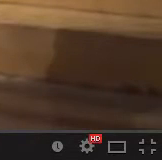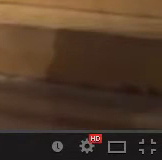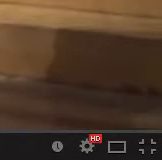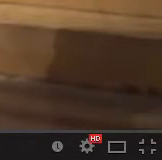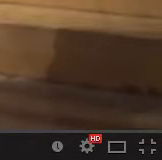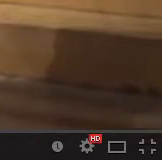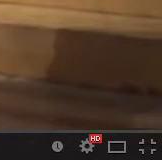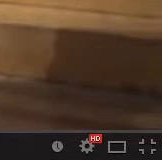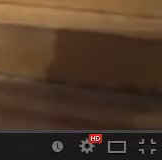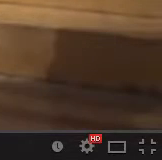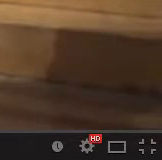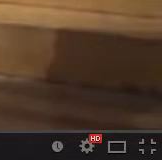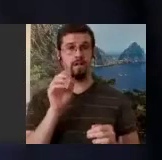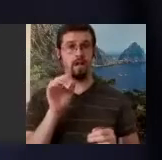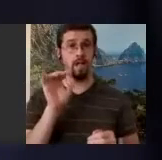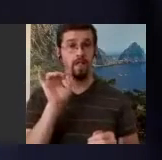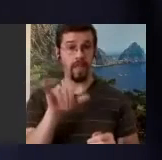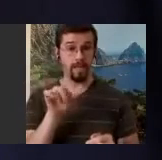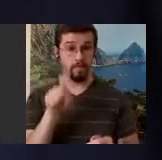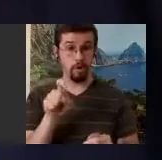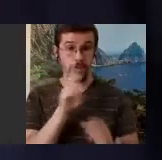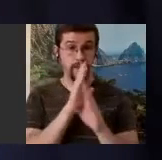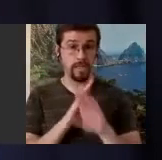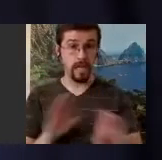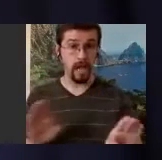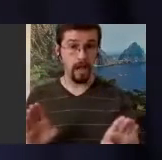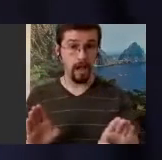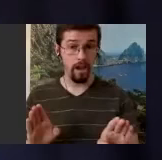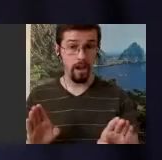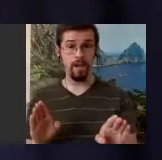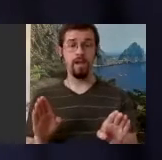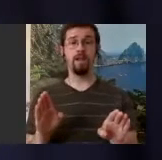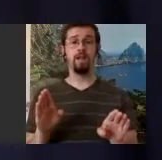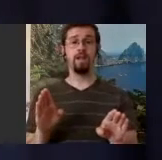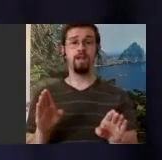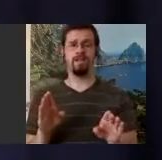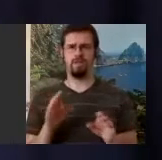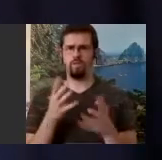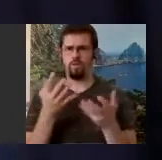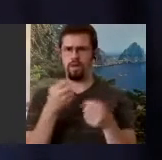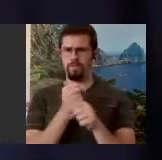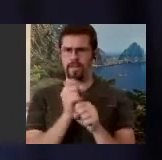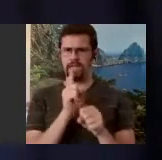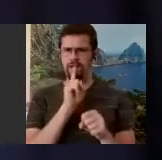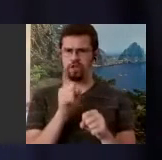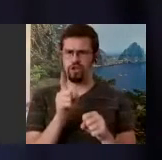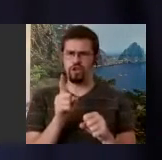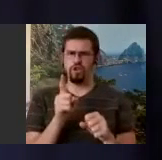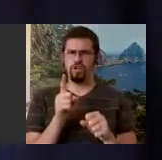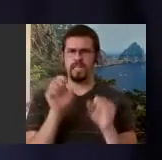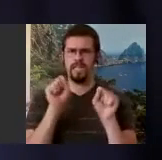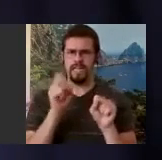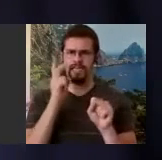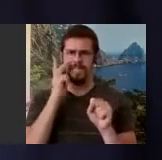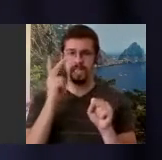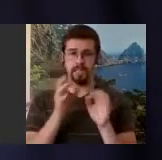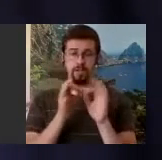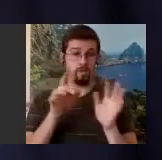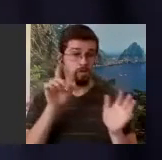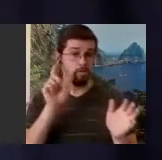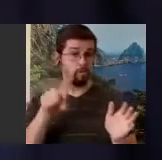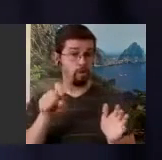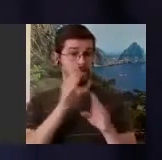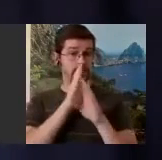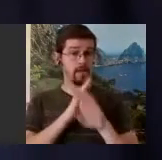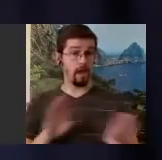to be silent? Here, I'll come back to you now because we want to make sure we can have an interpreter. Sure. Is it supposed to be